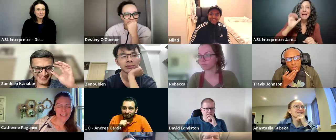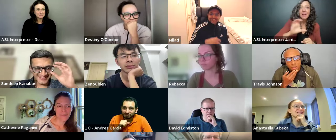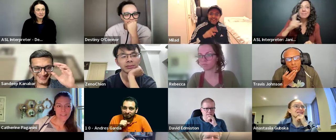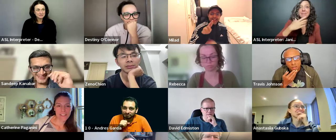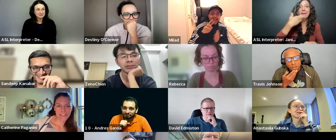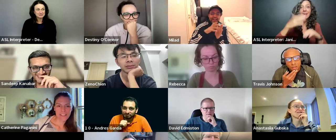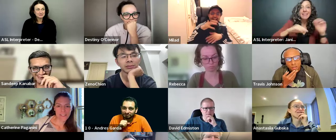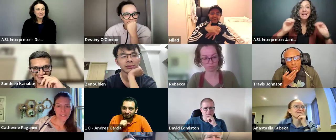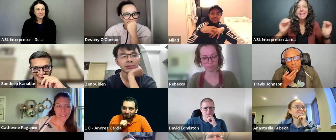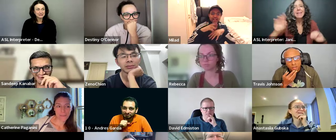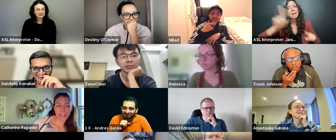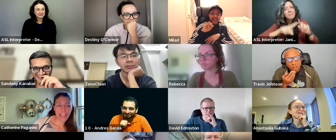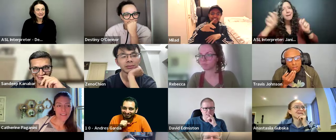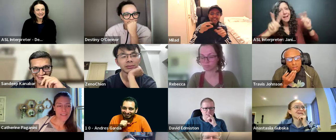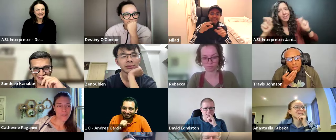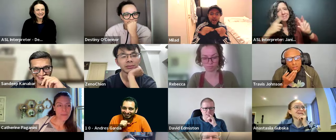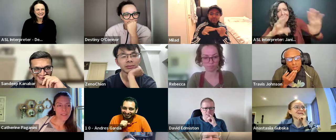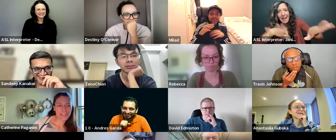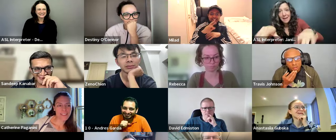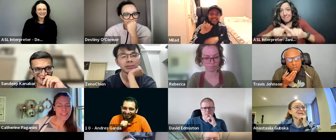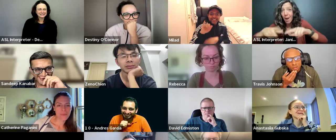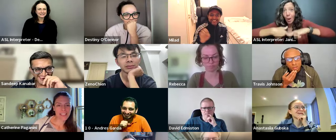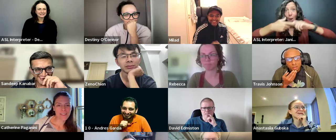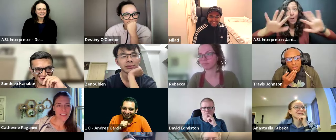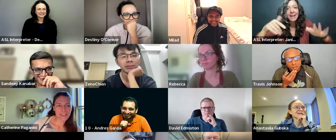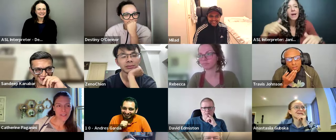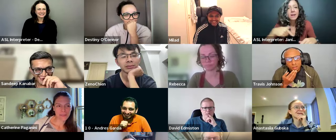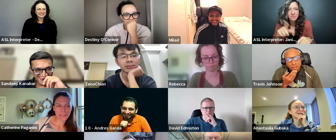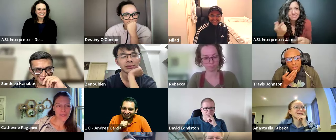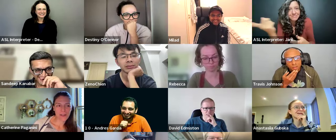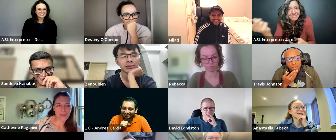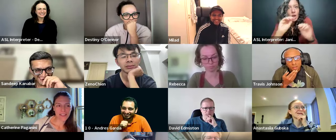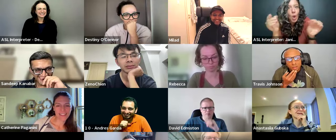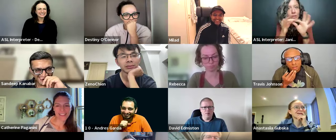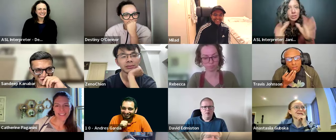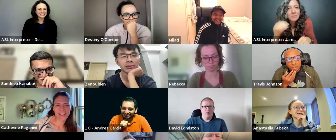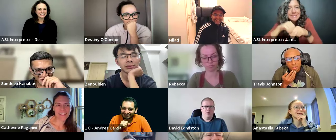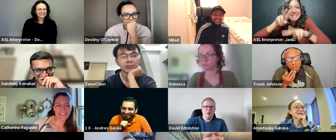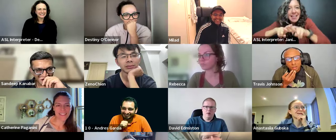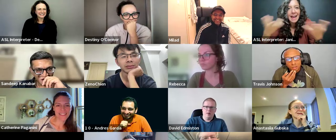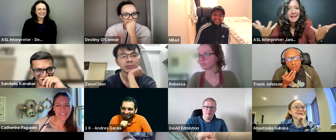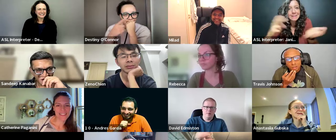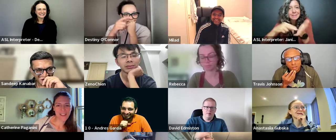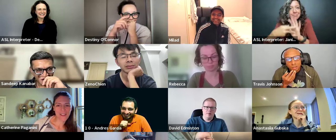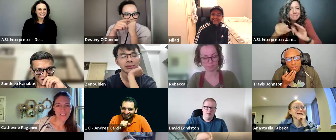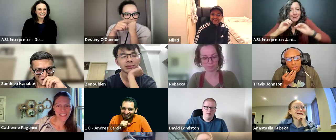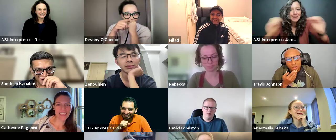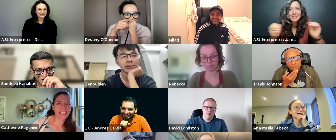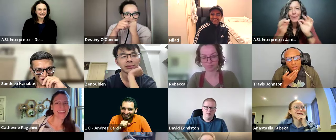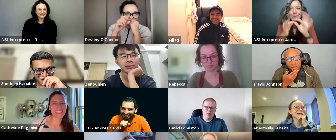Yes. If we would have interpreters, this is a meeting without interpreters. So it's not,